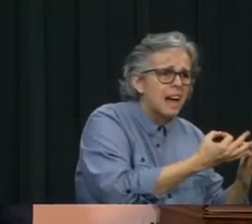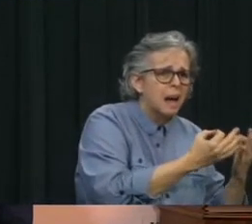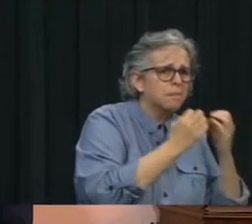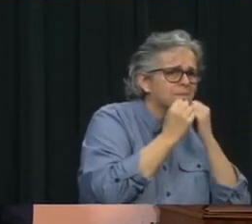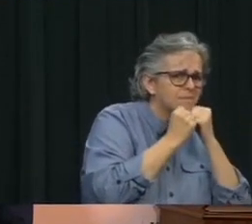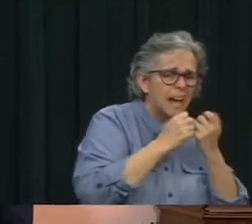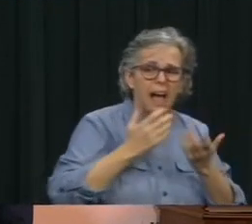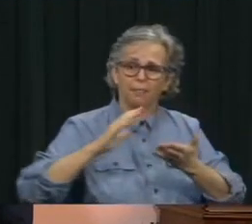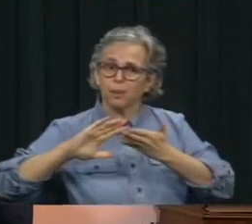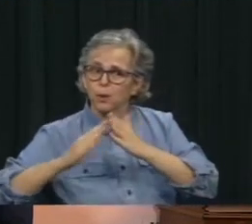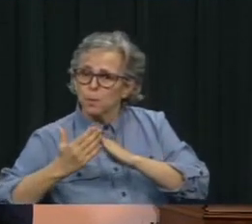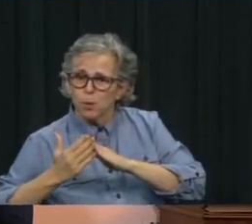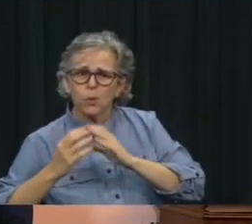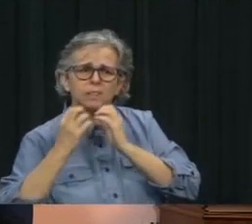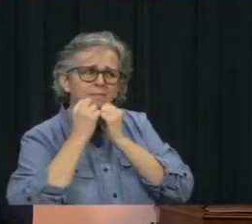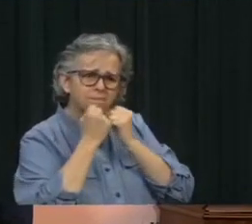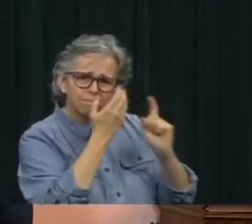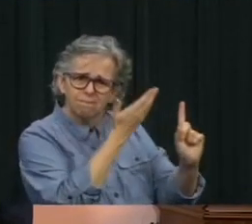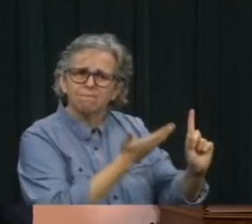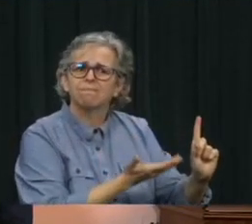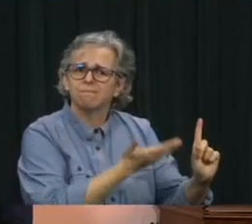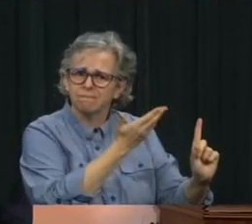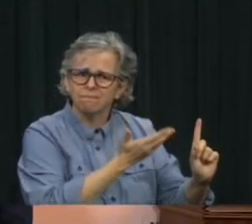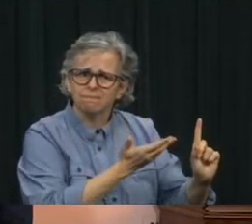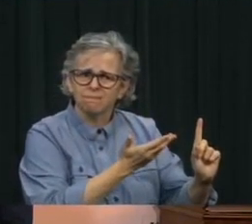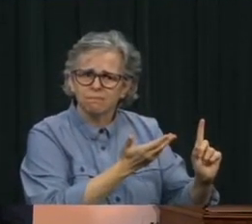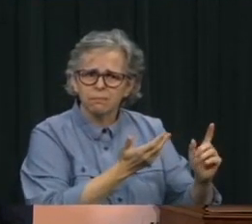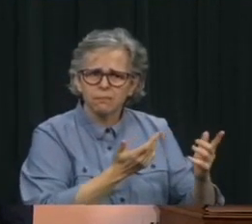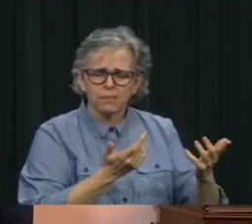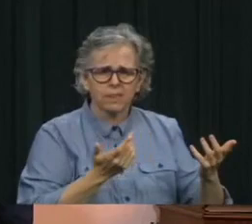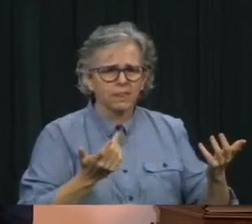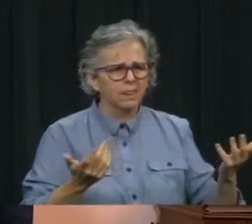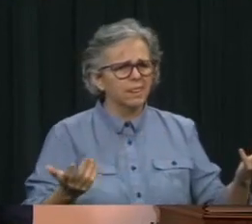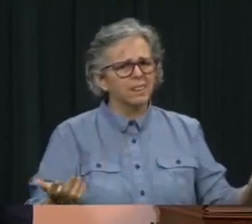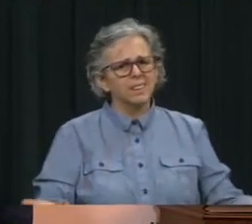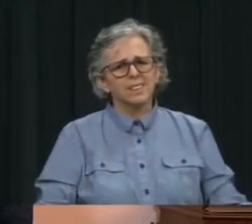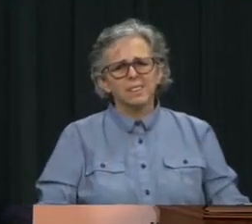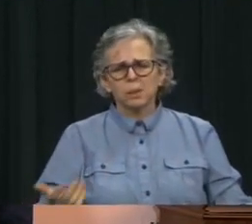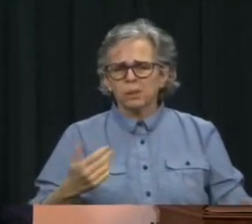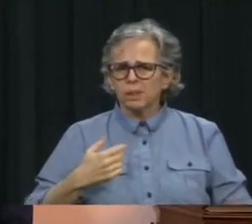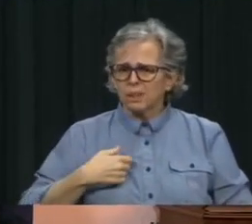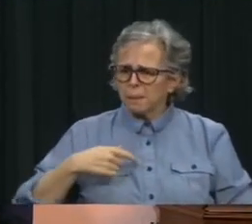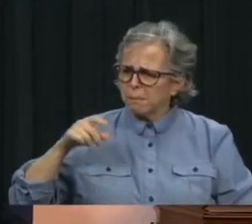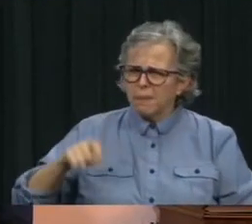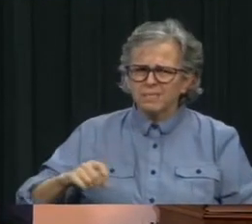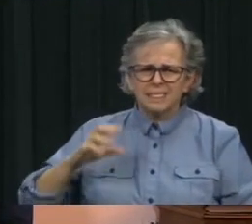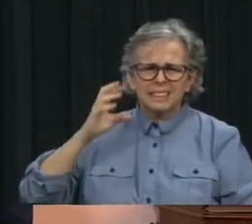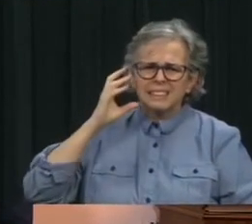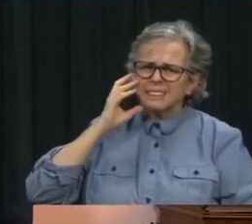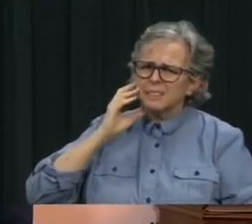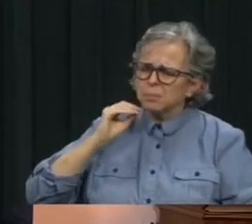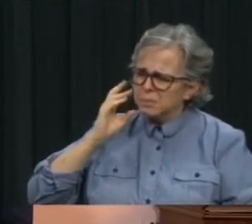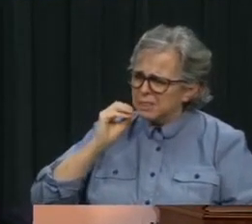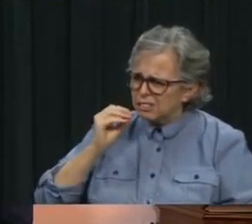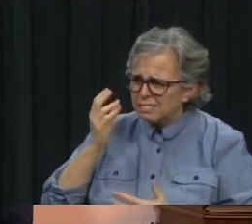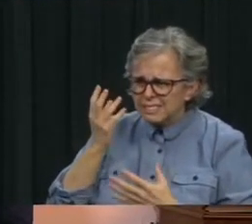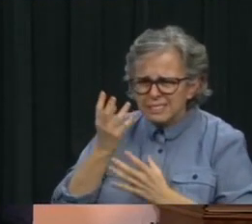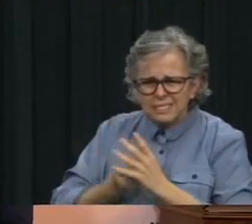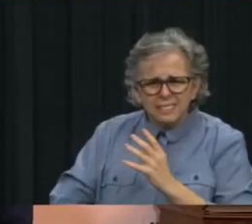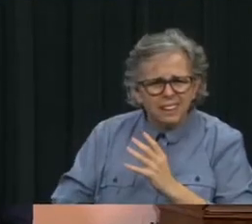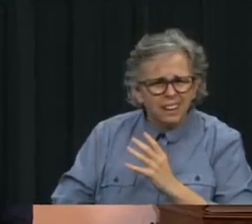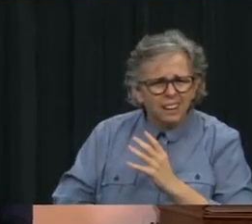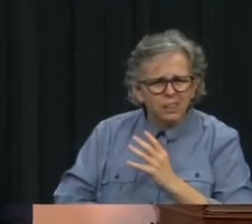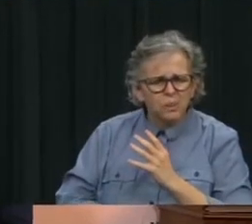When confronted with the finality of death in our Judeo-Christian tradition, we